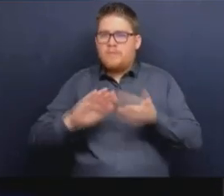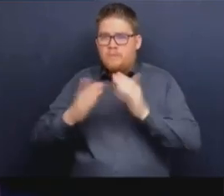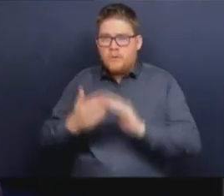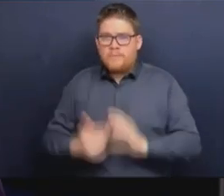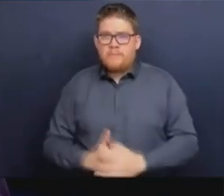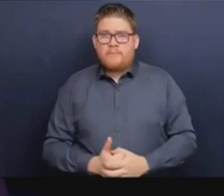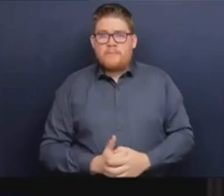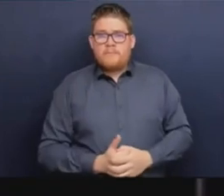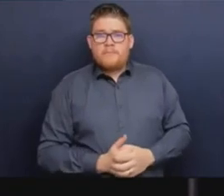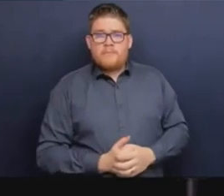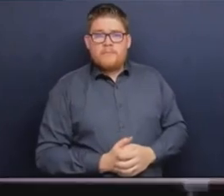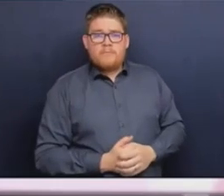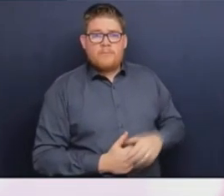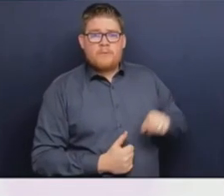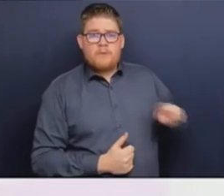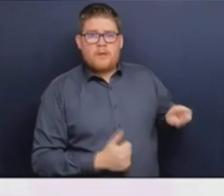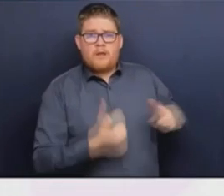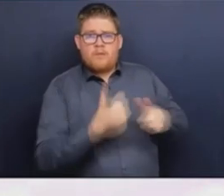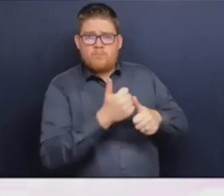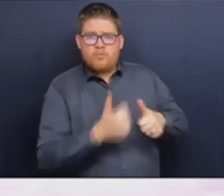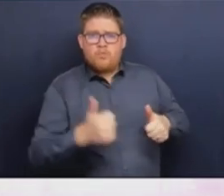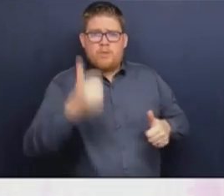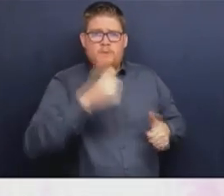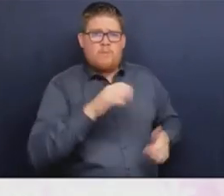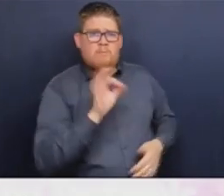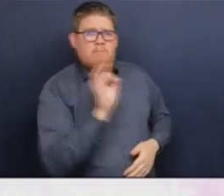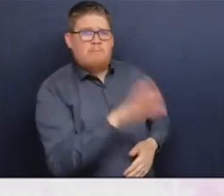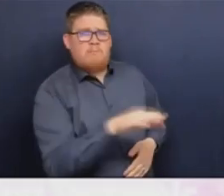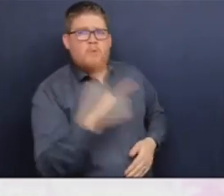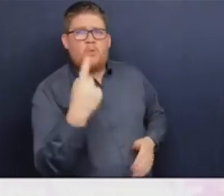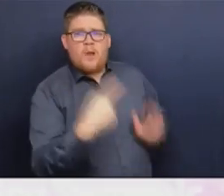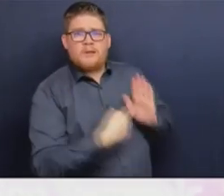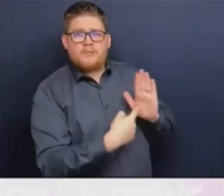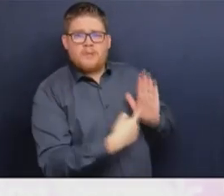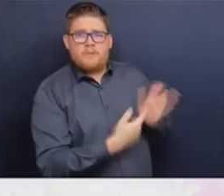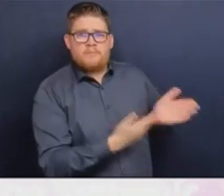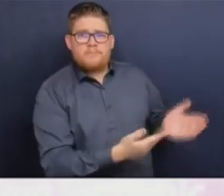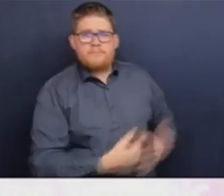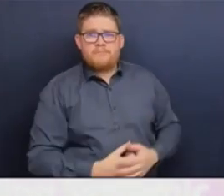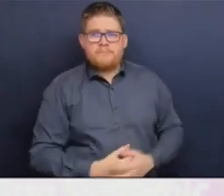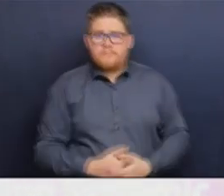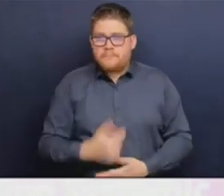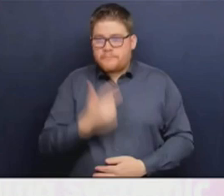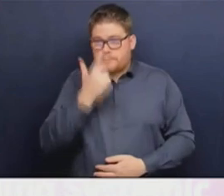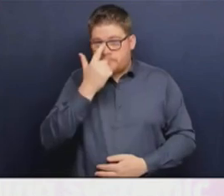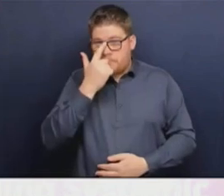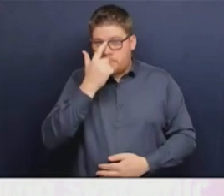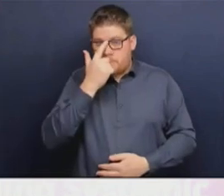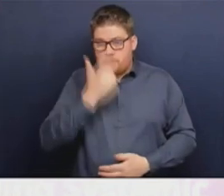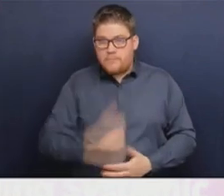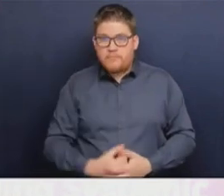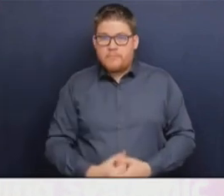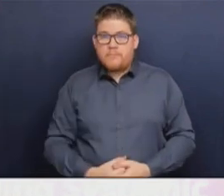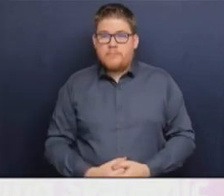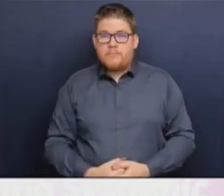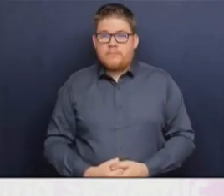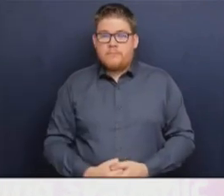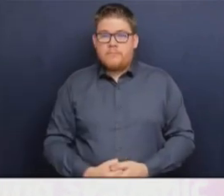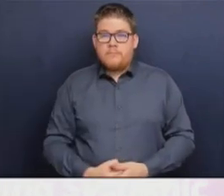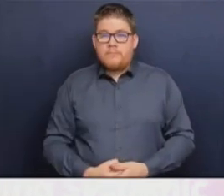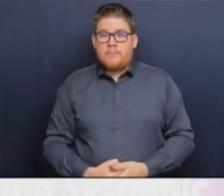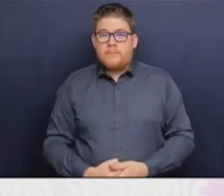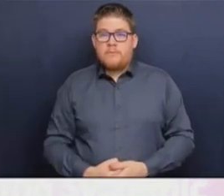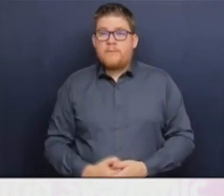Rob, I'll use an example of the Declaration Act. In and of itself, the tabling of the act was a historic moment, but more relevant